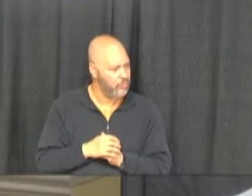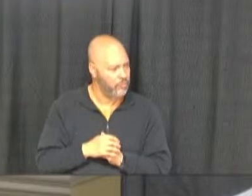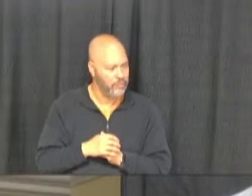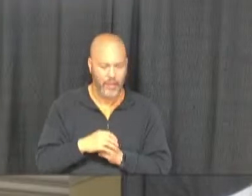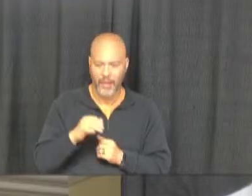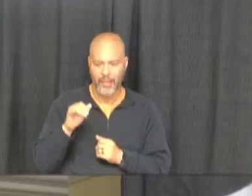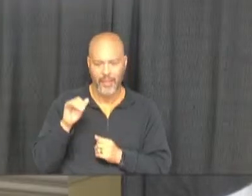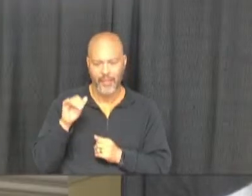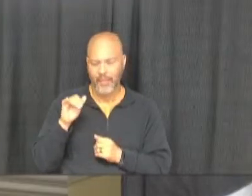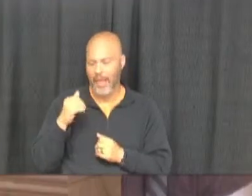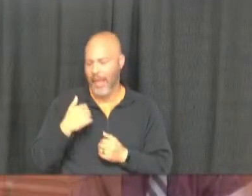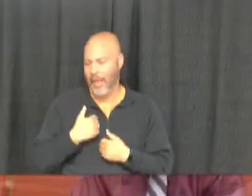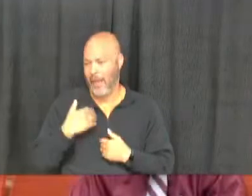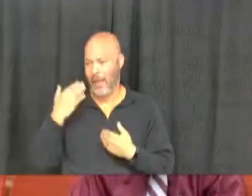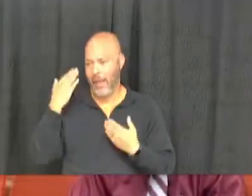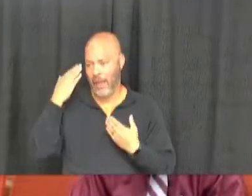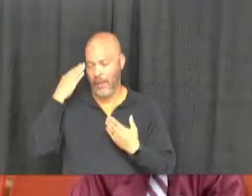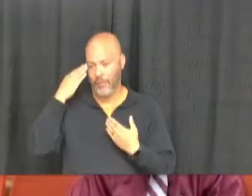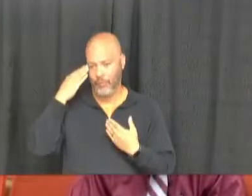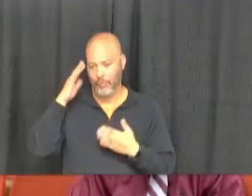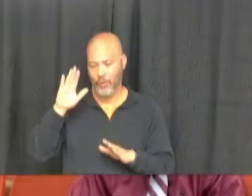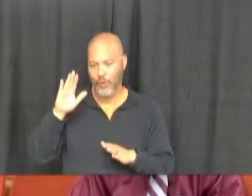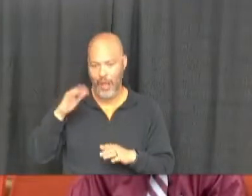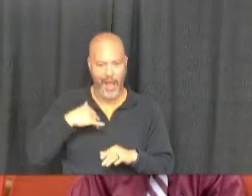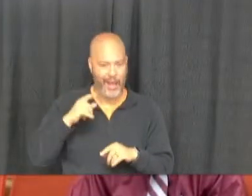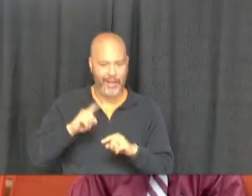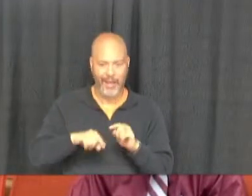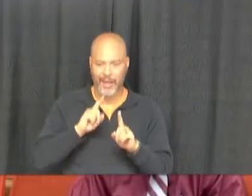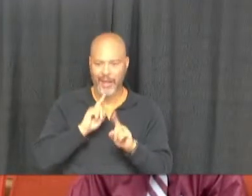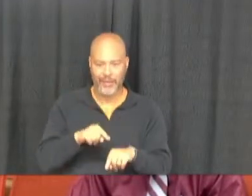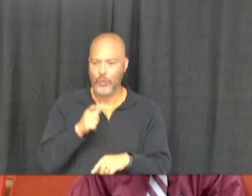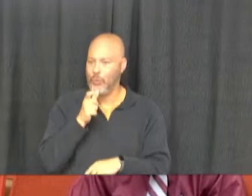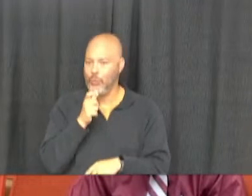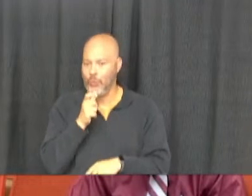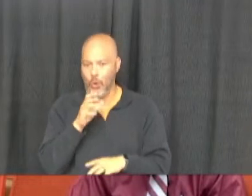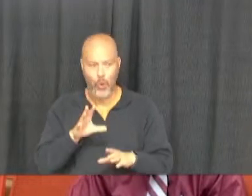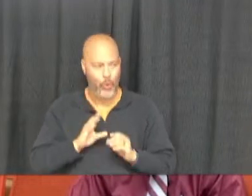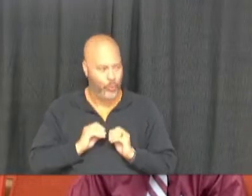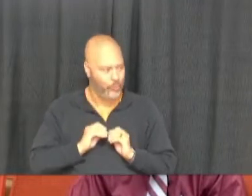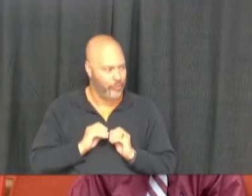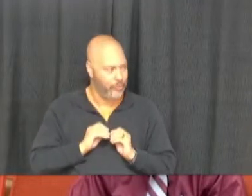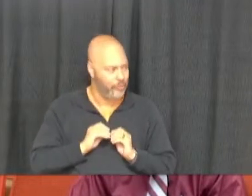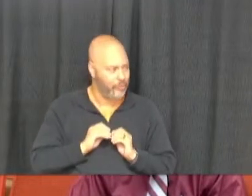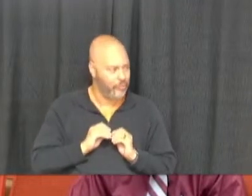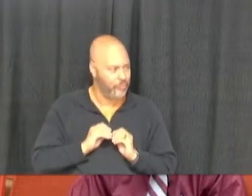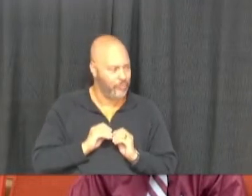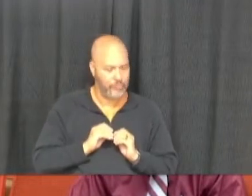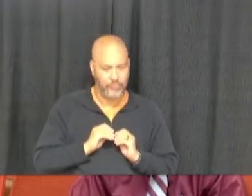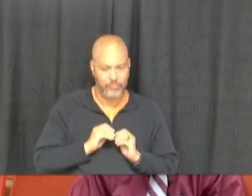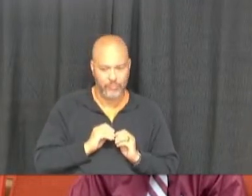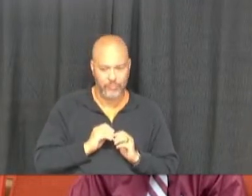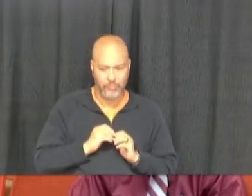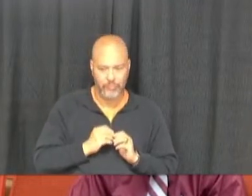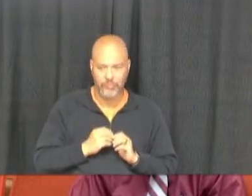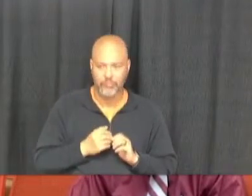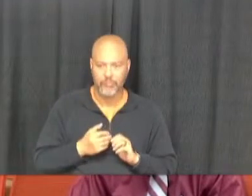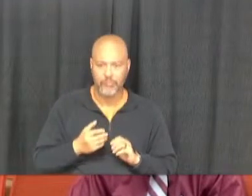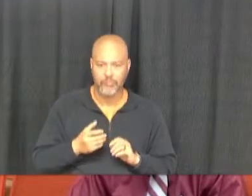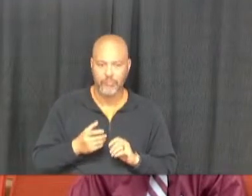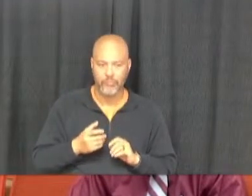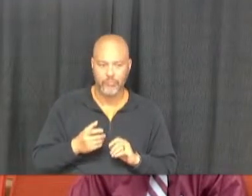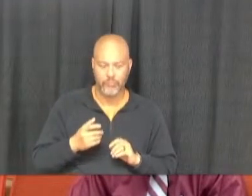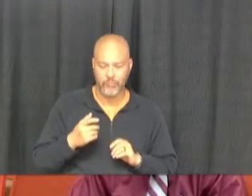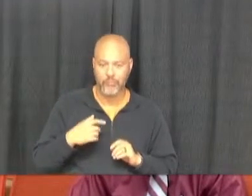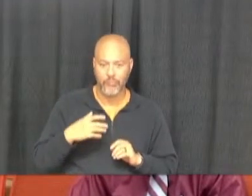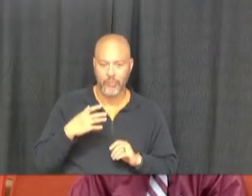Well, I don't know if it's, I can't answer whose cloud. And who will have access? It's a cloud-based server, I